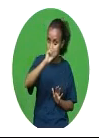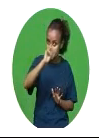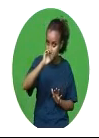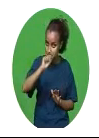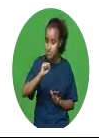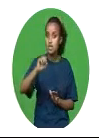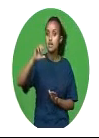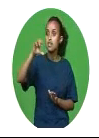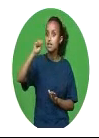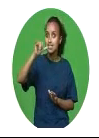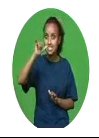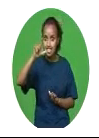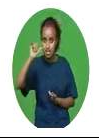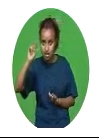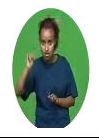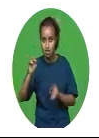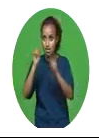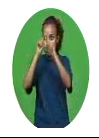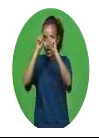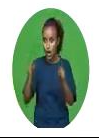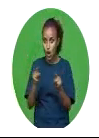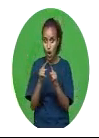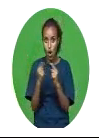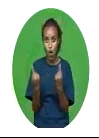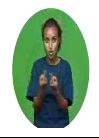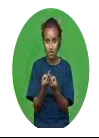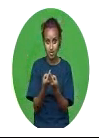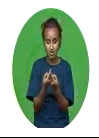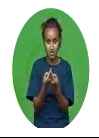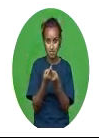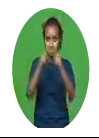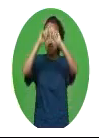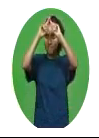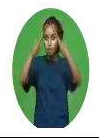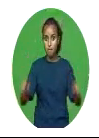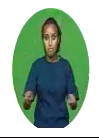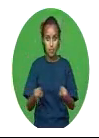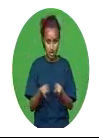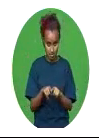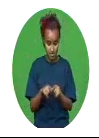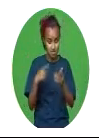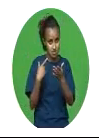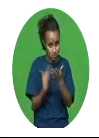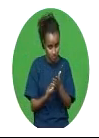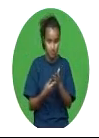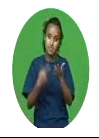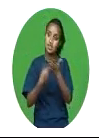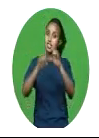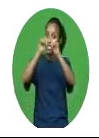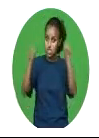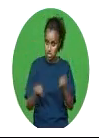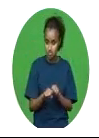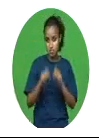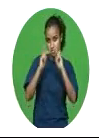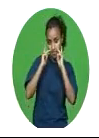cones, pyramids, spheres, and so forth, or into parts of such shapes. As